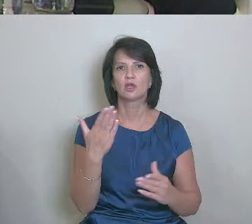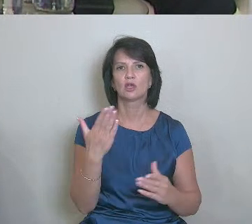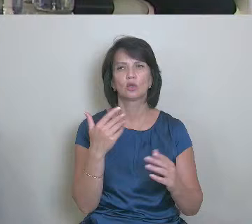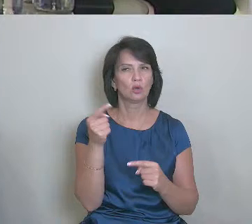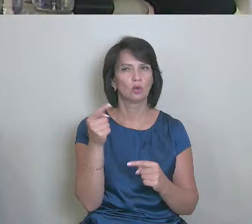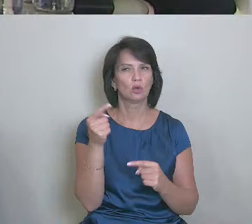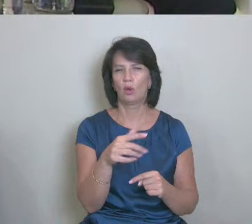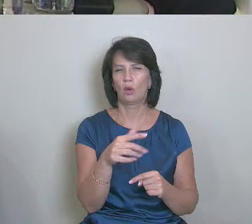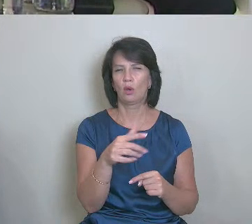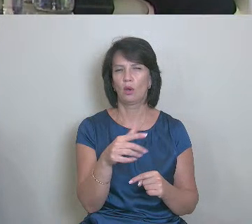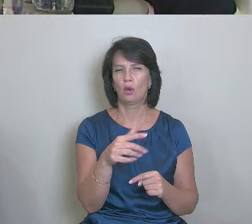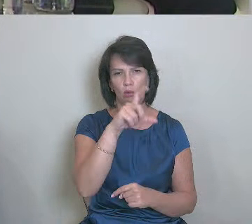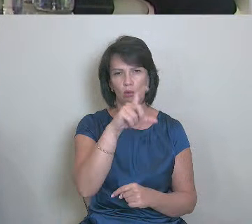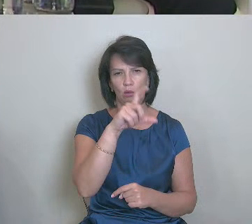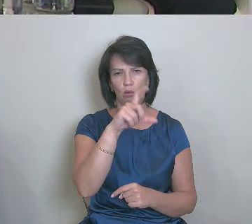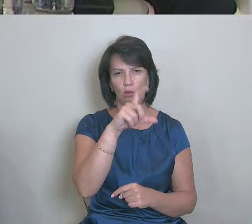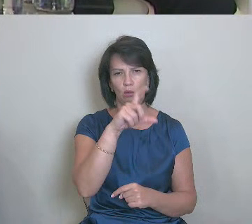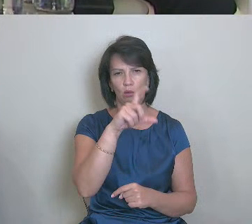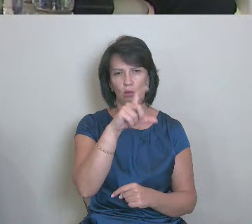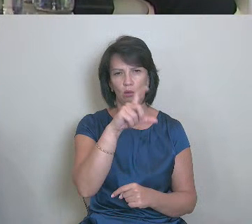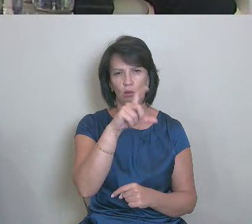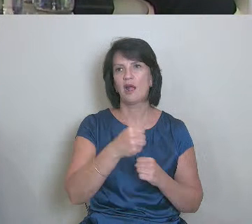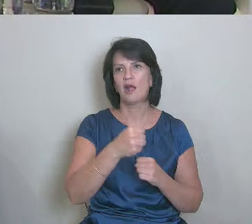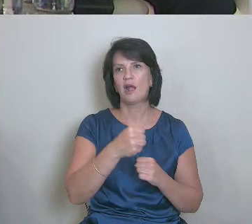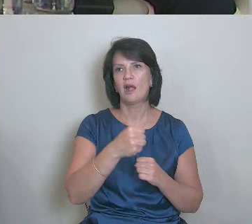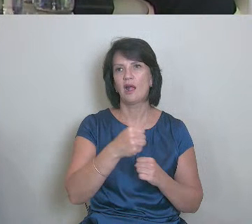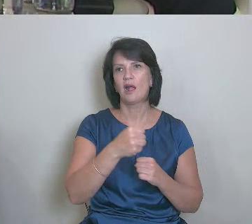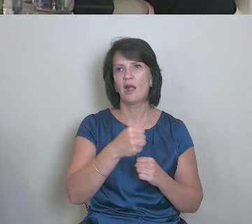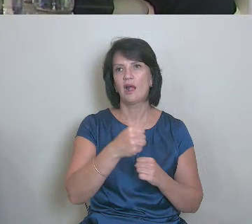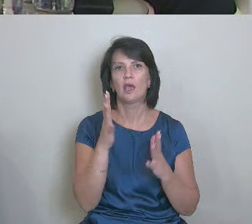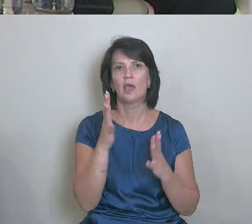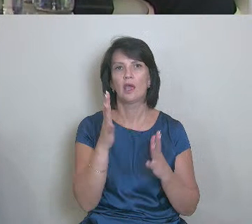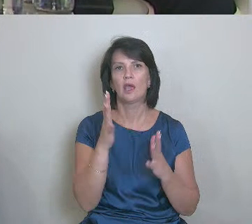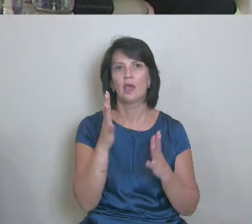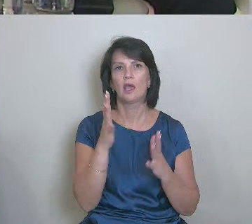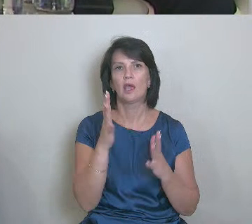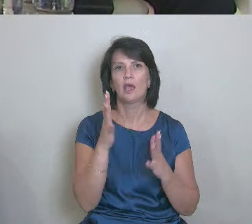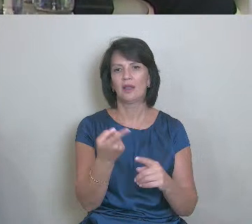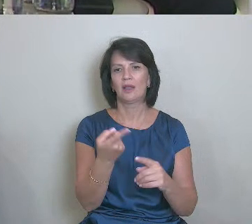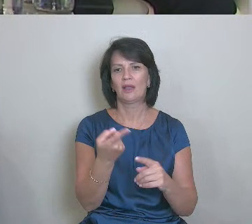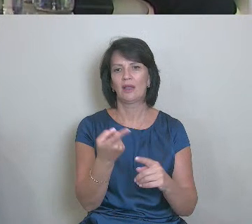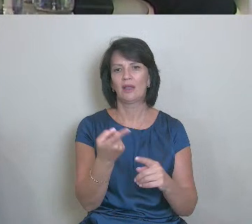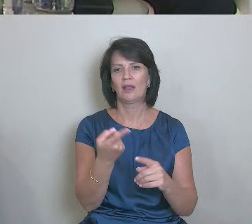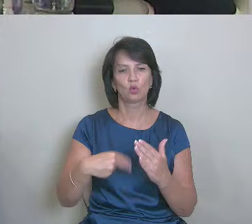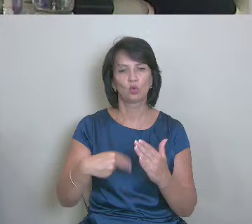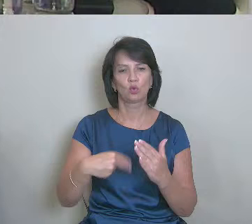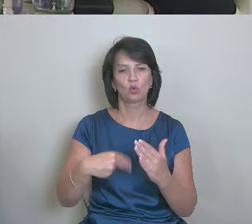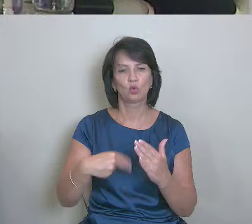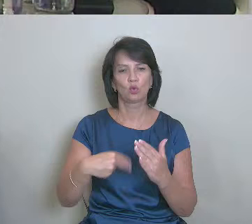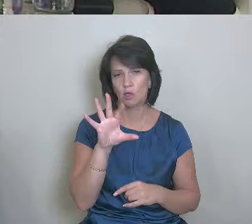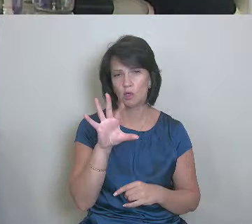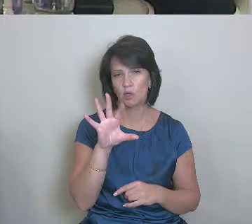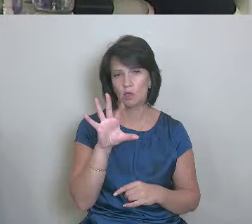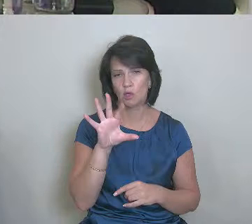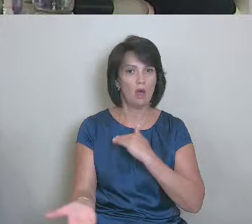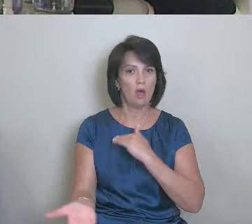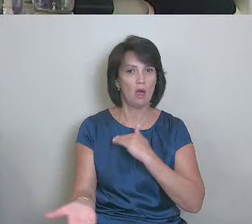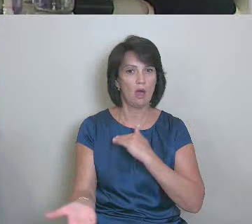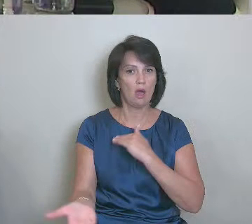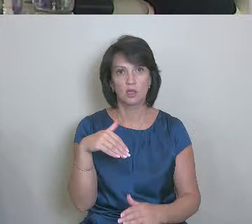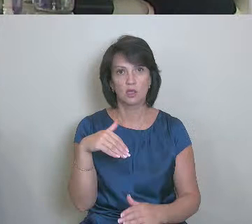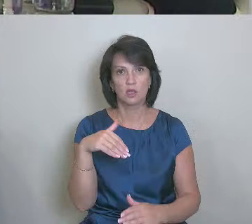references. And a lot of people, potential candidates, who are going to receive those references.